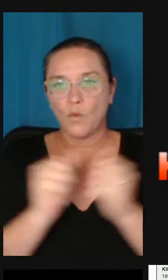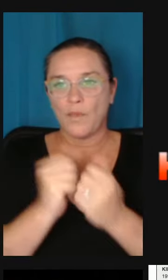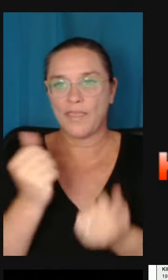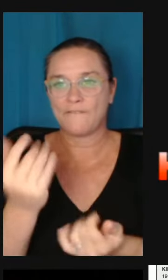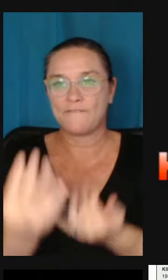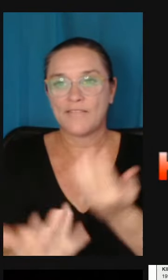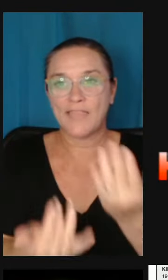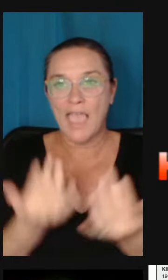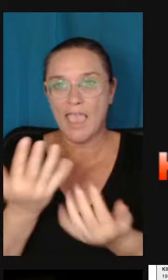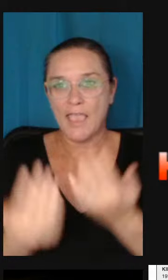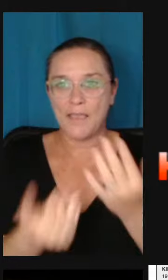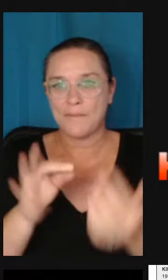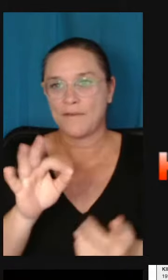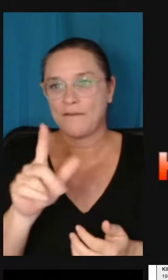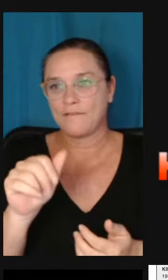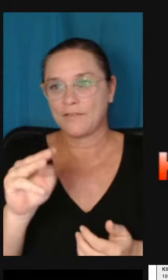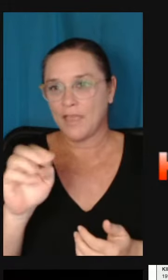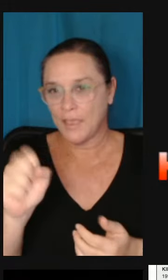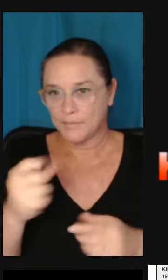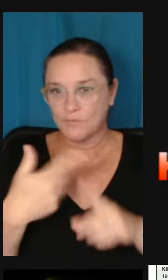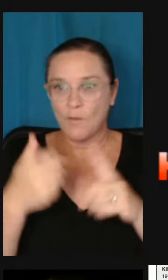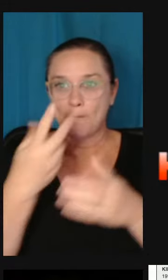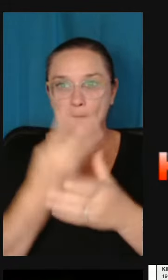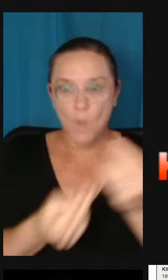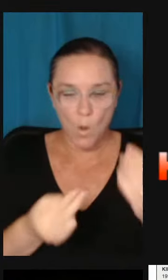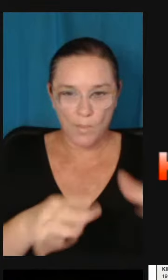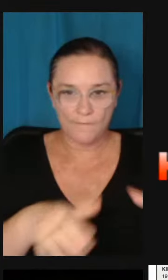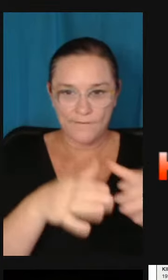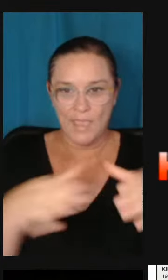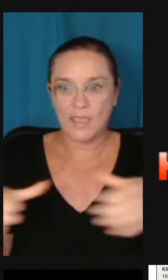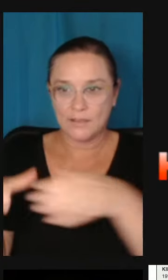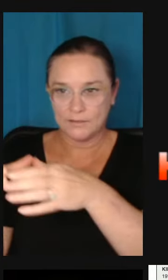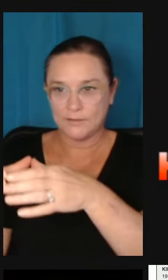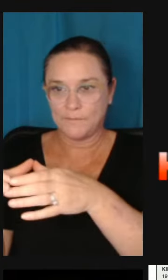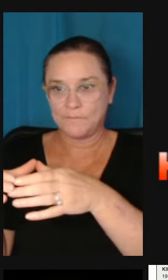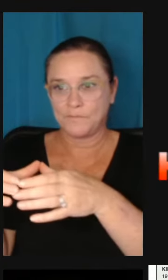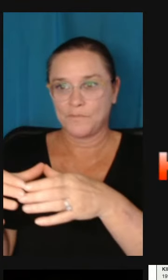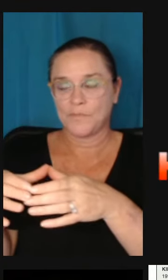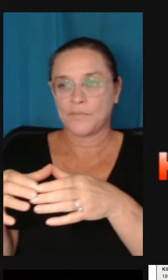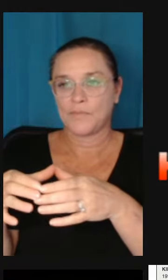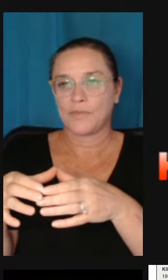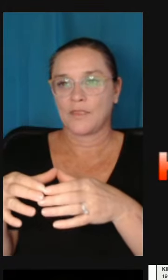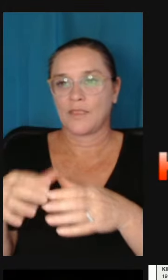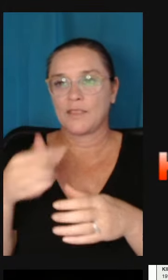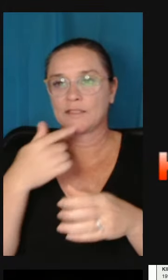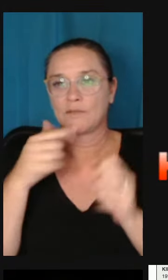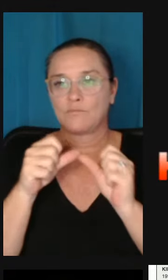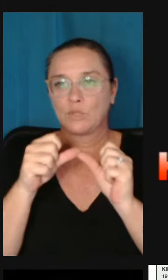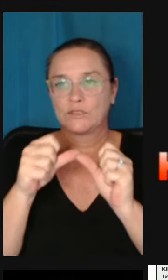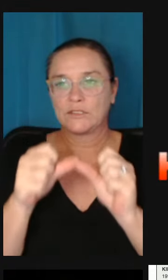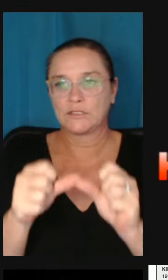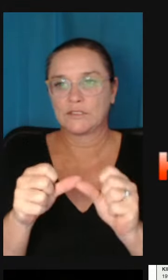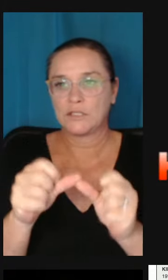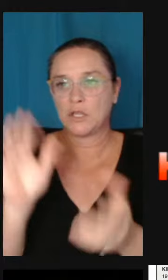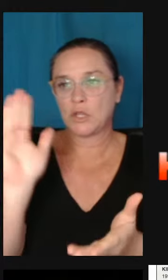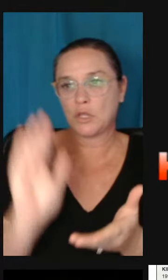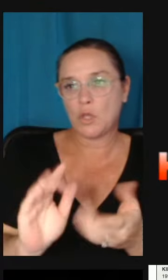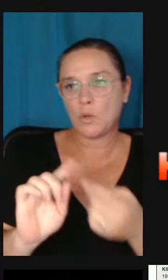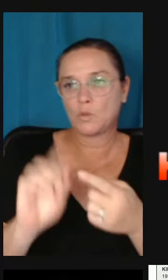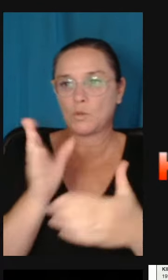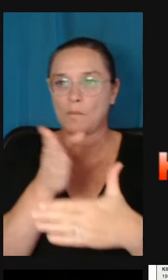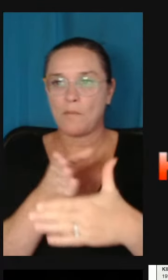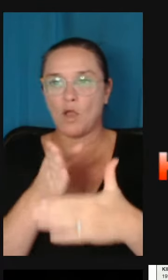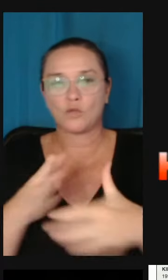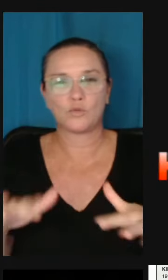flames from both vents. They note persistent low to moderate tremor,